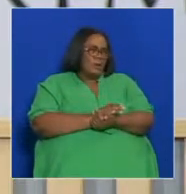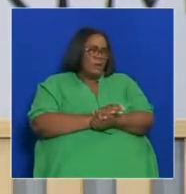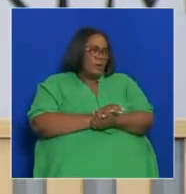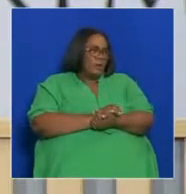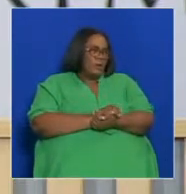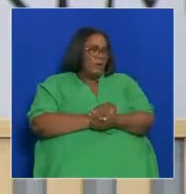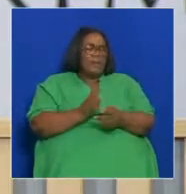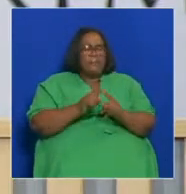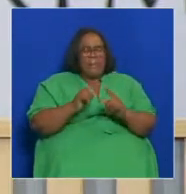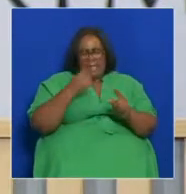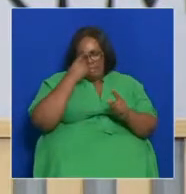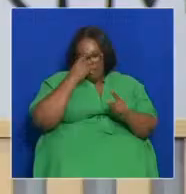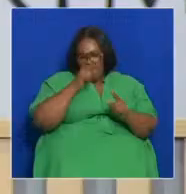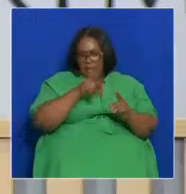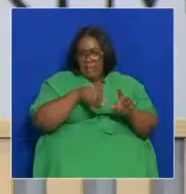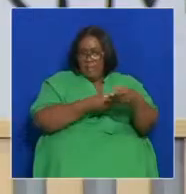manual